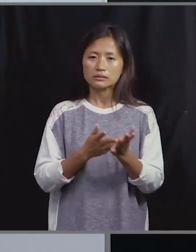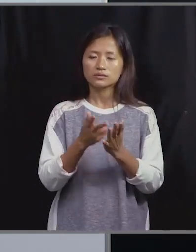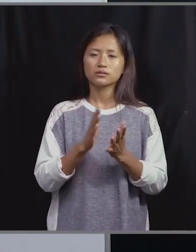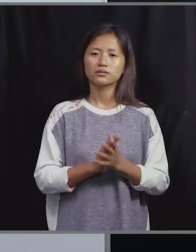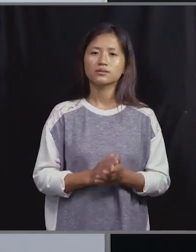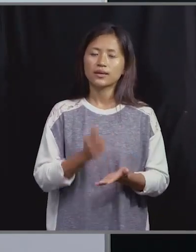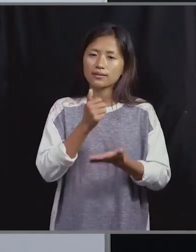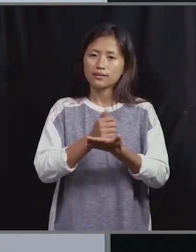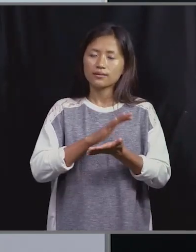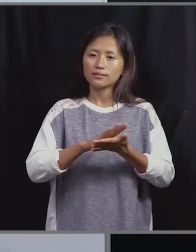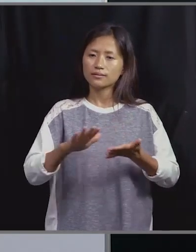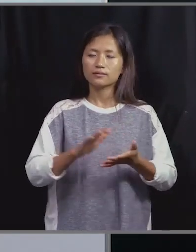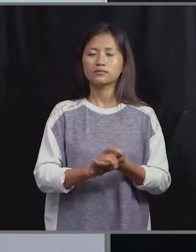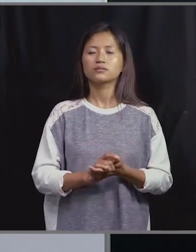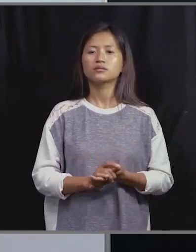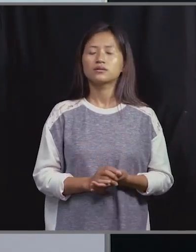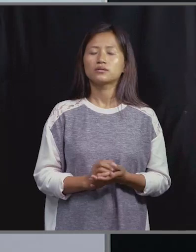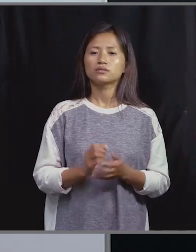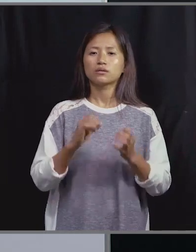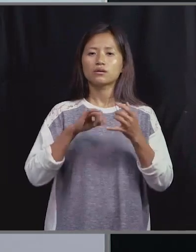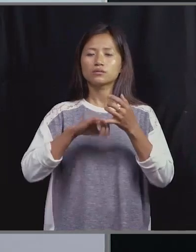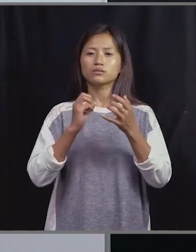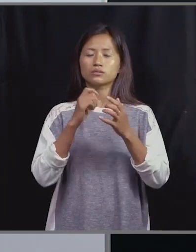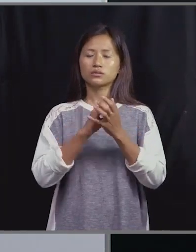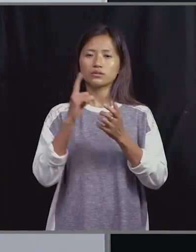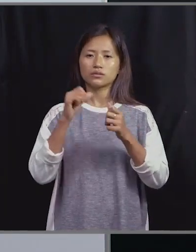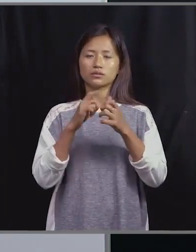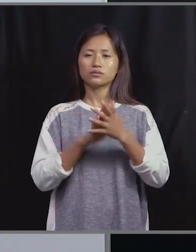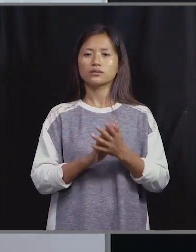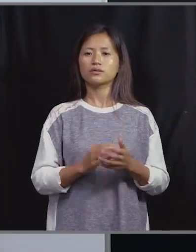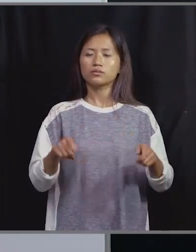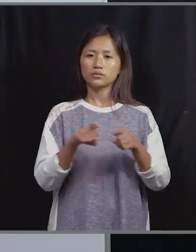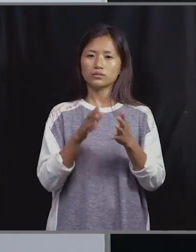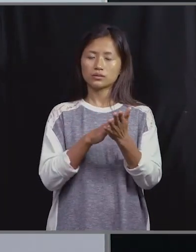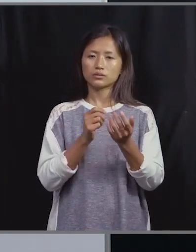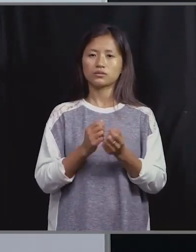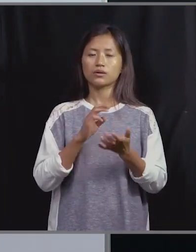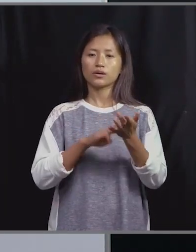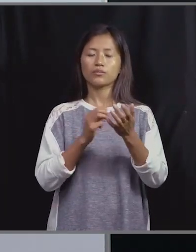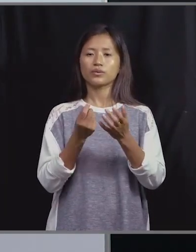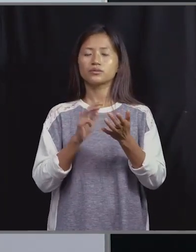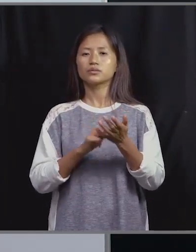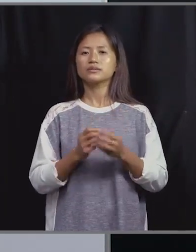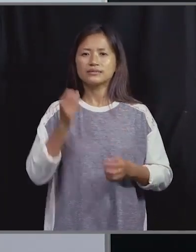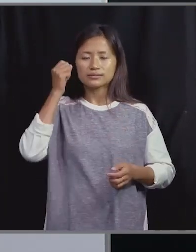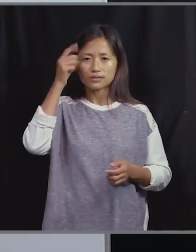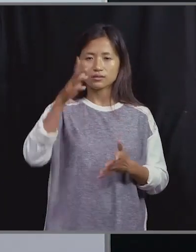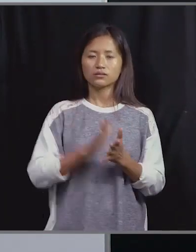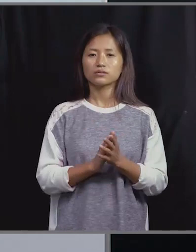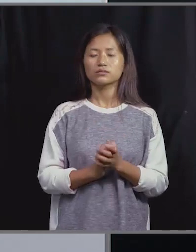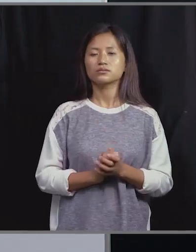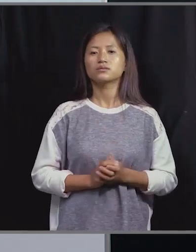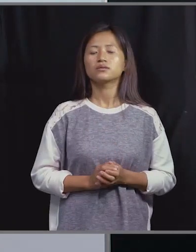they declare social and economic boycott towards the Marwaris. It provoked, it angered, or it annoyed